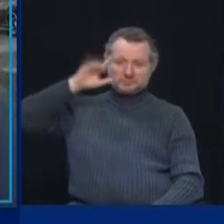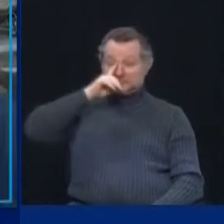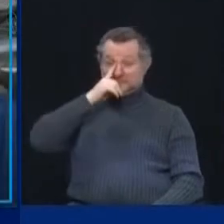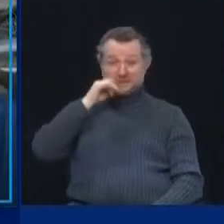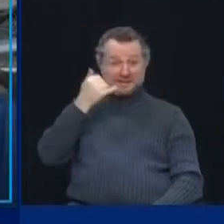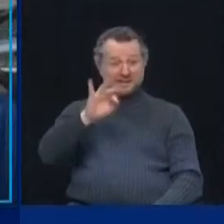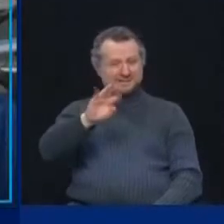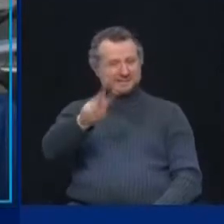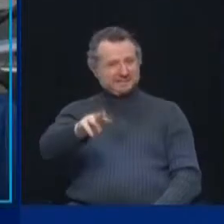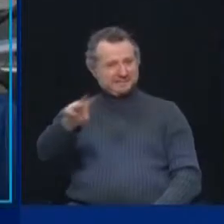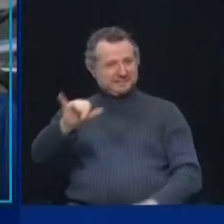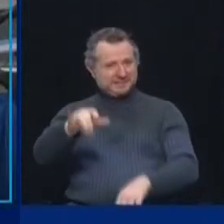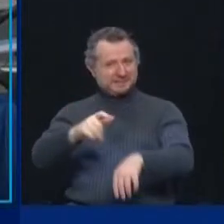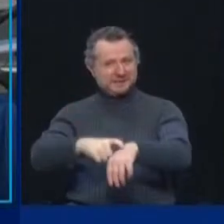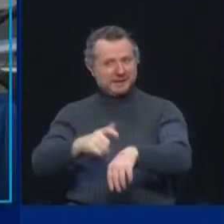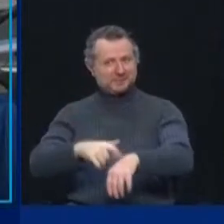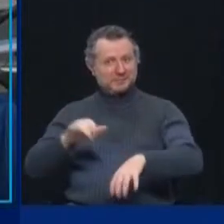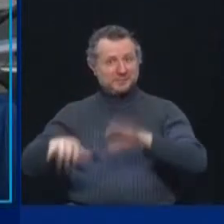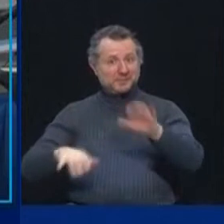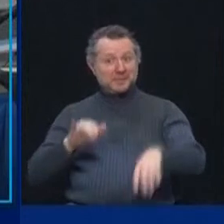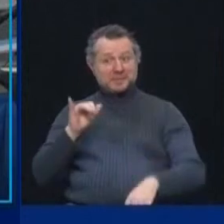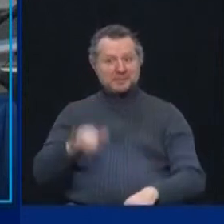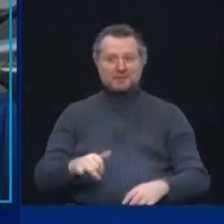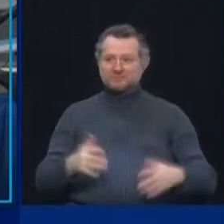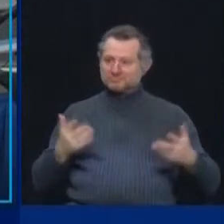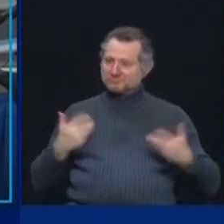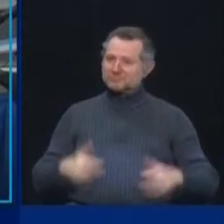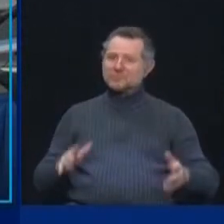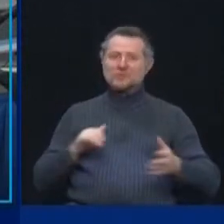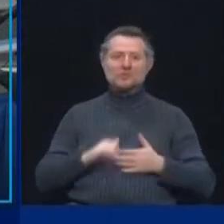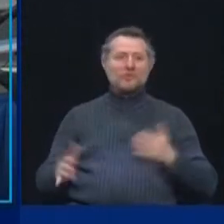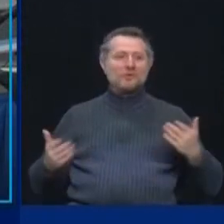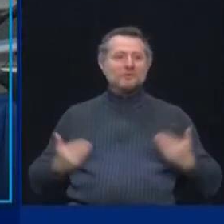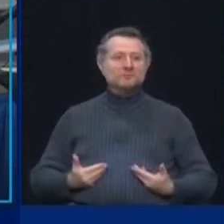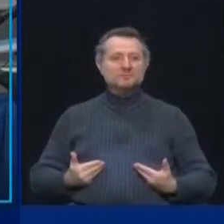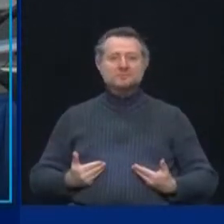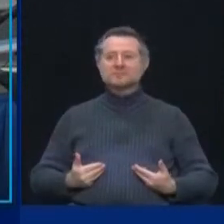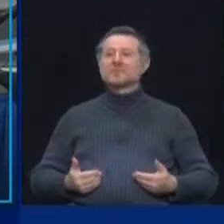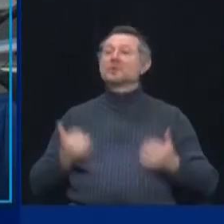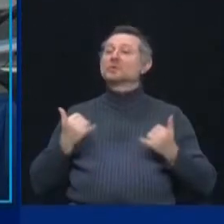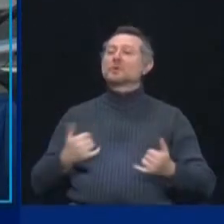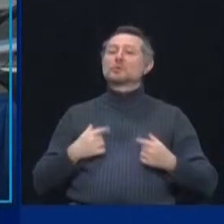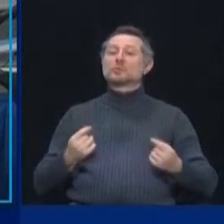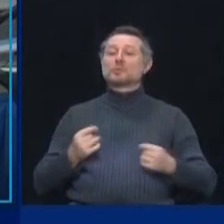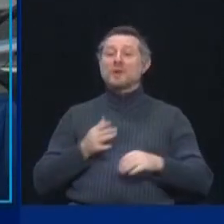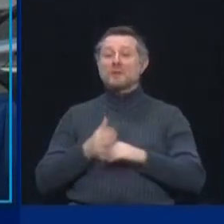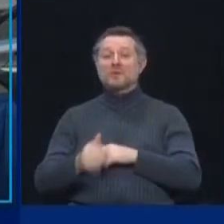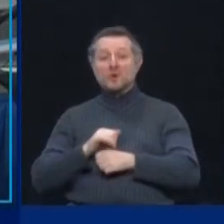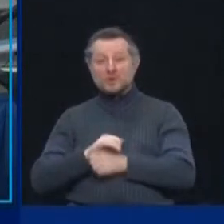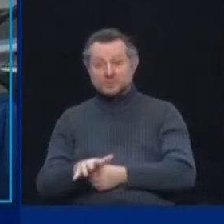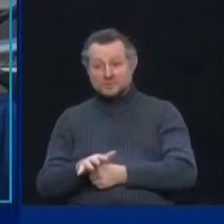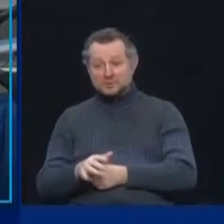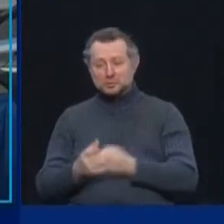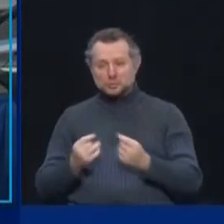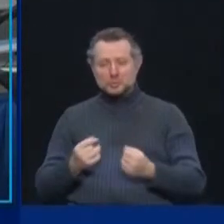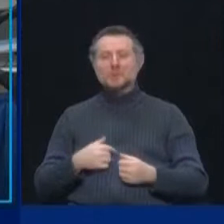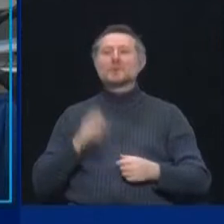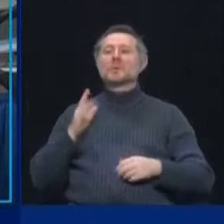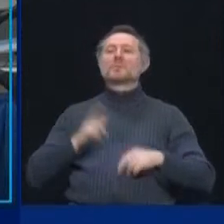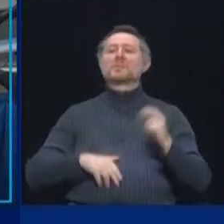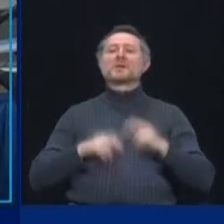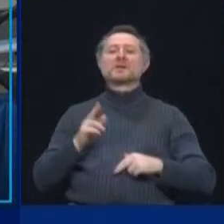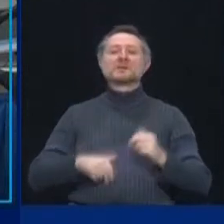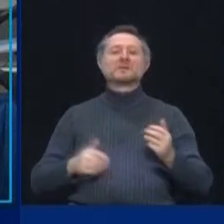1966. That's who we are. So what do we do post-COVID? We build